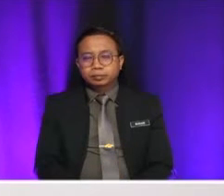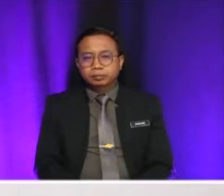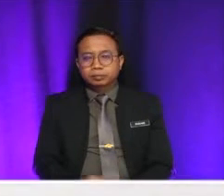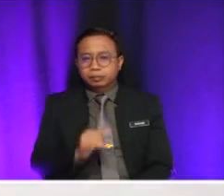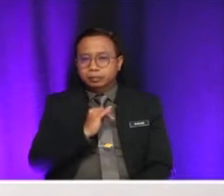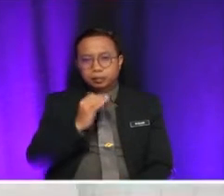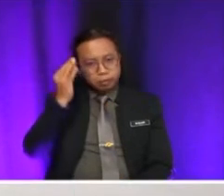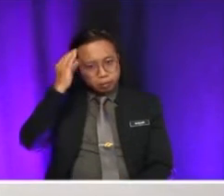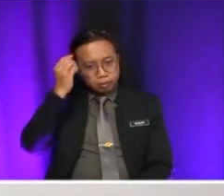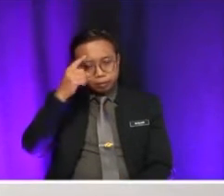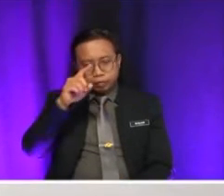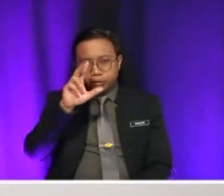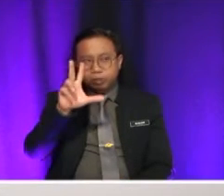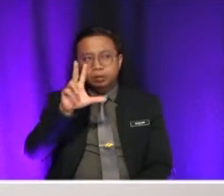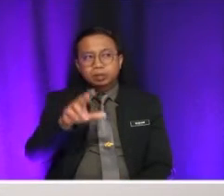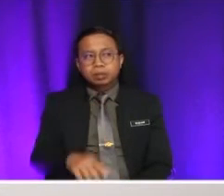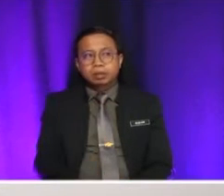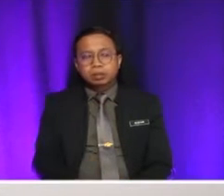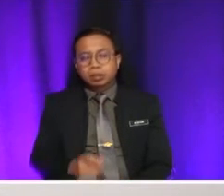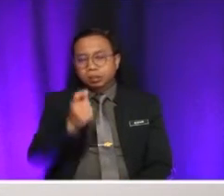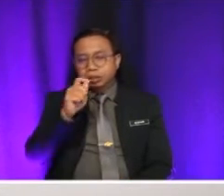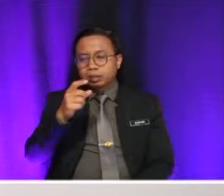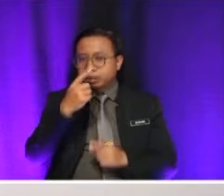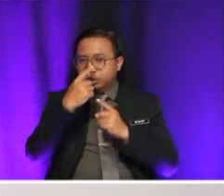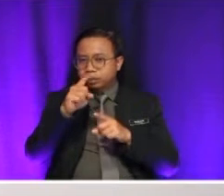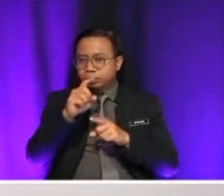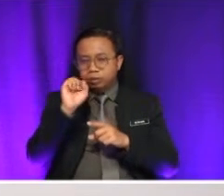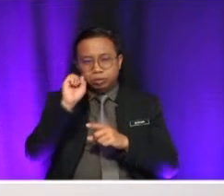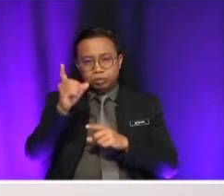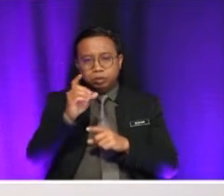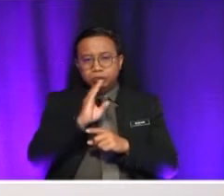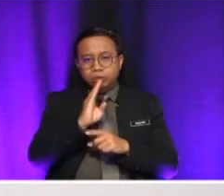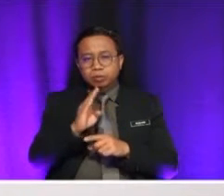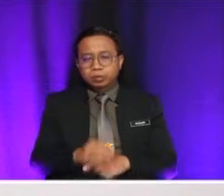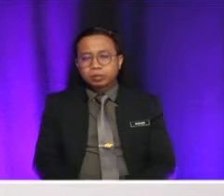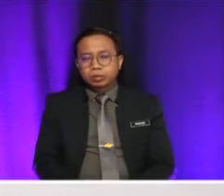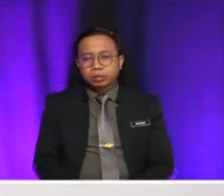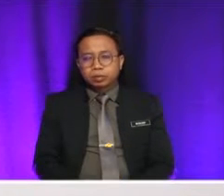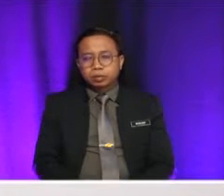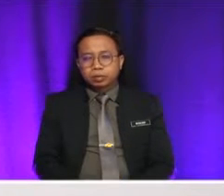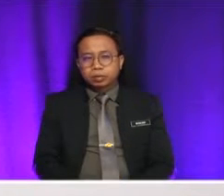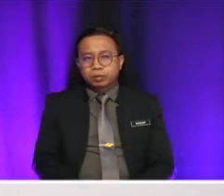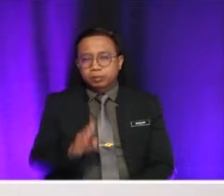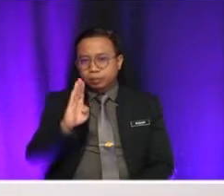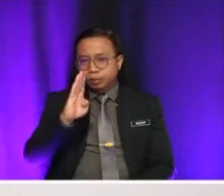I think for the third question, the answer would be B, because